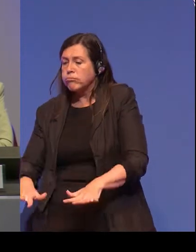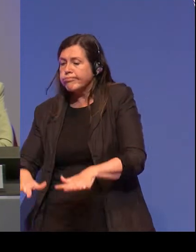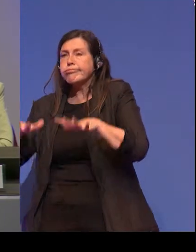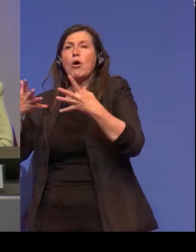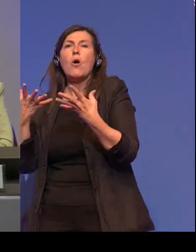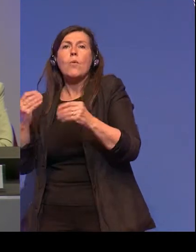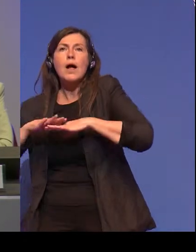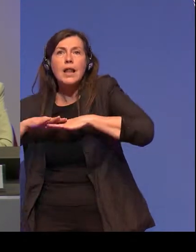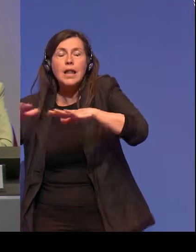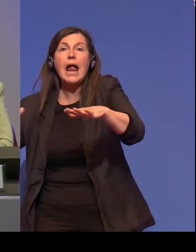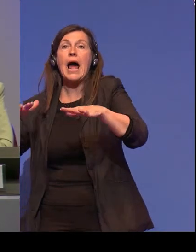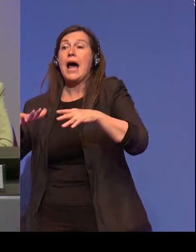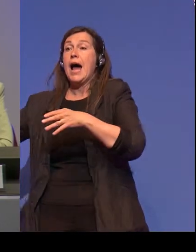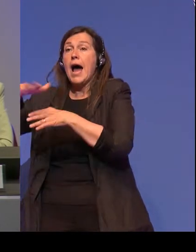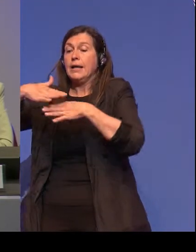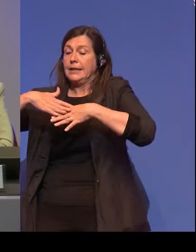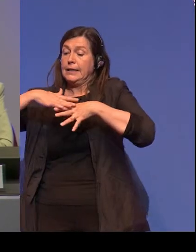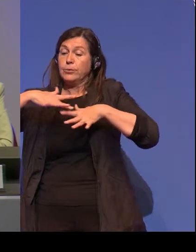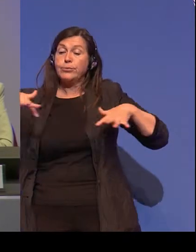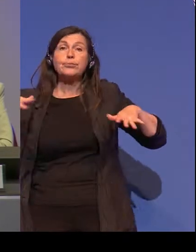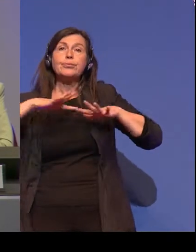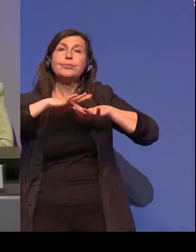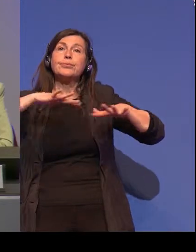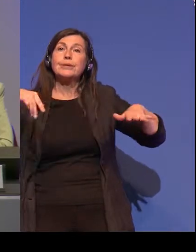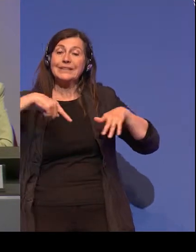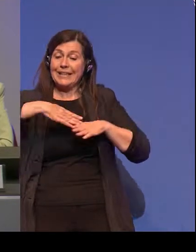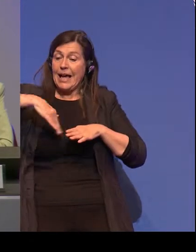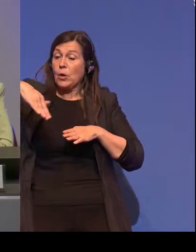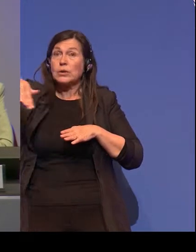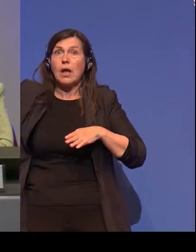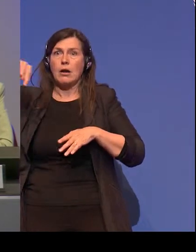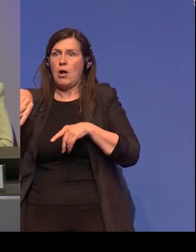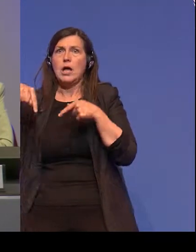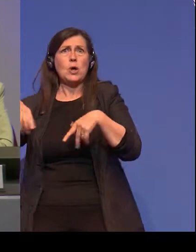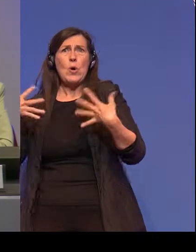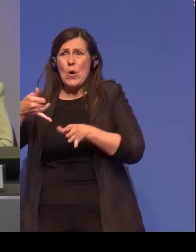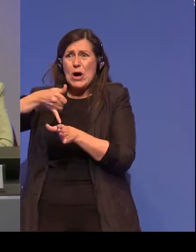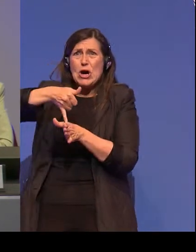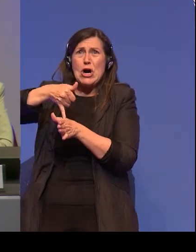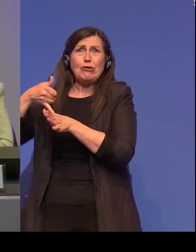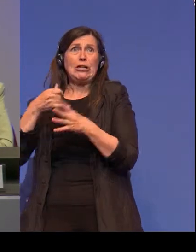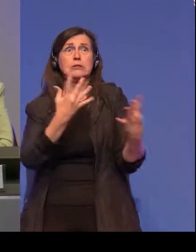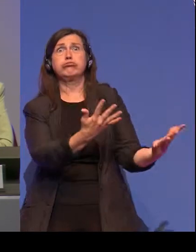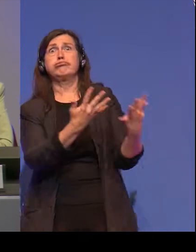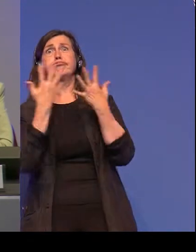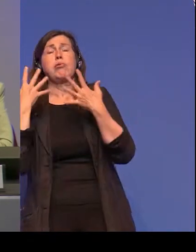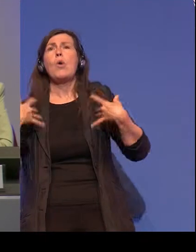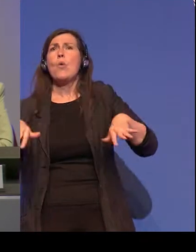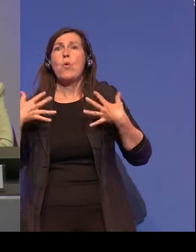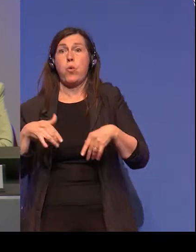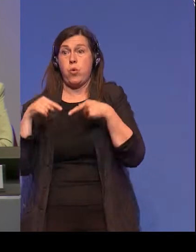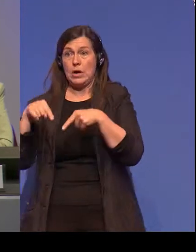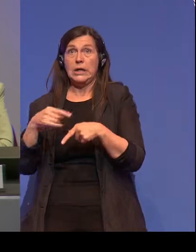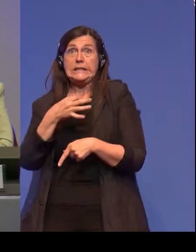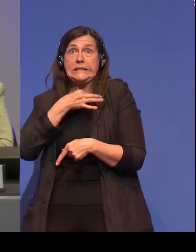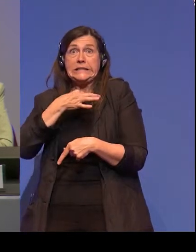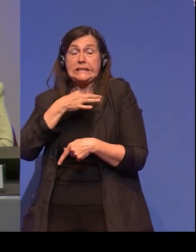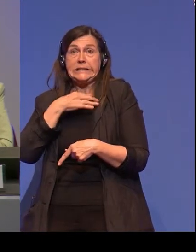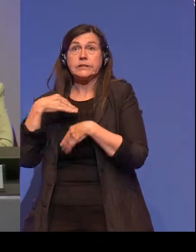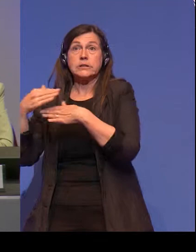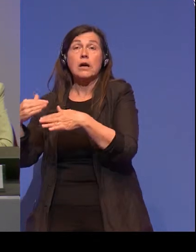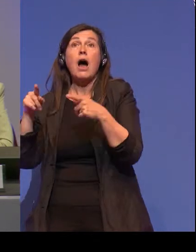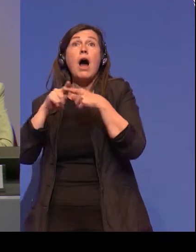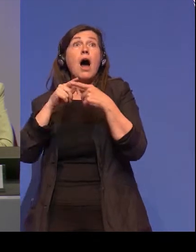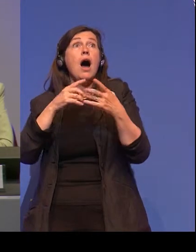areas with mangroves and coral reefs have direct implications for risk. They weaken the nature's ability to withstand extreme